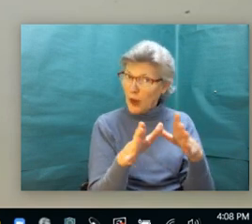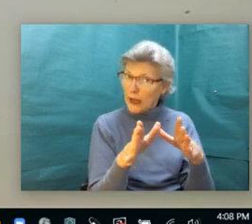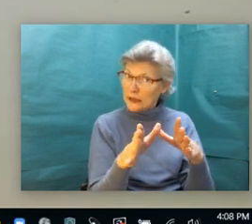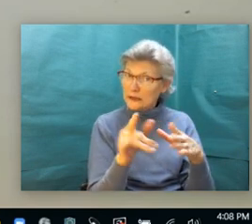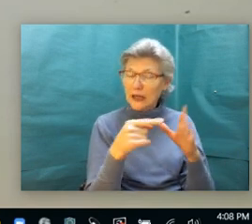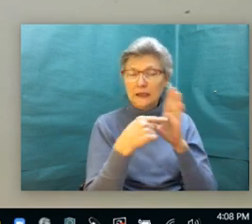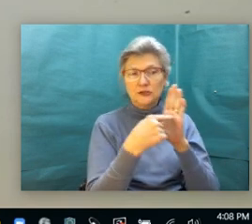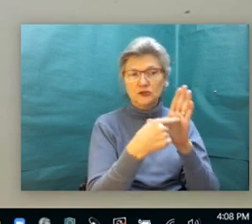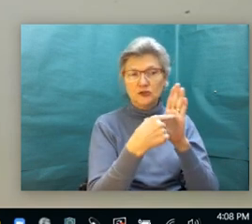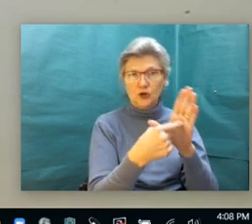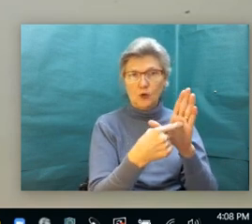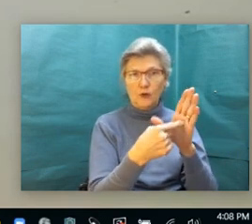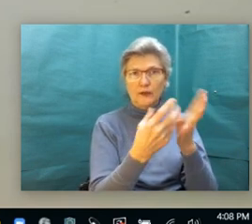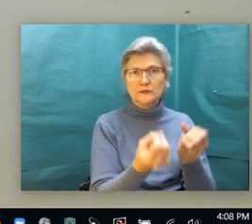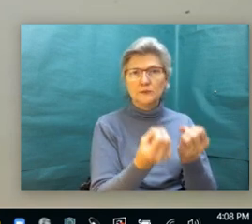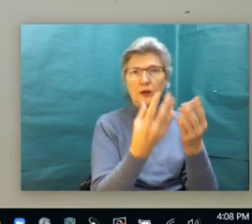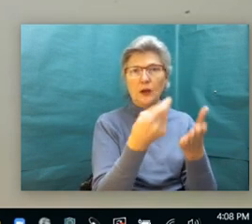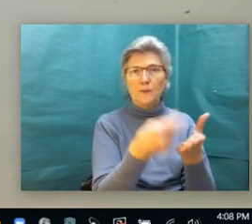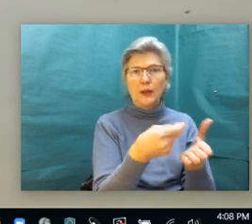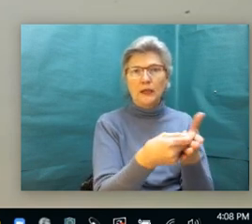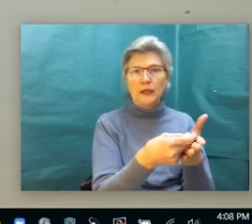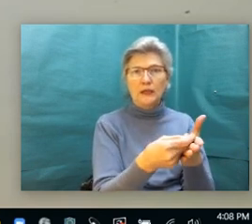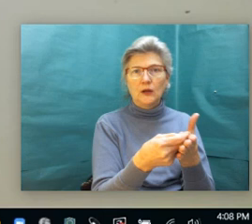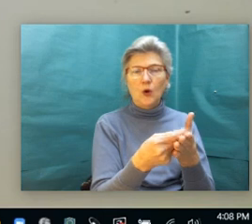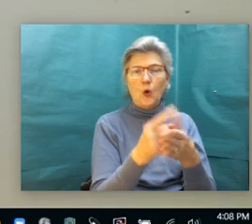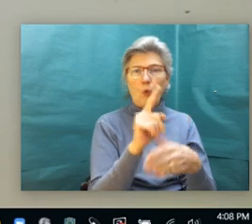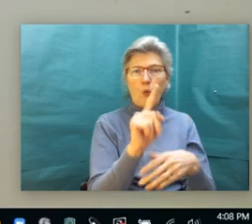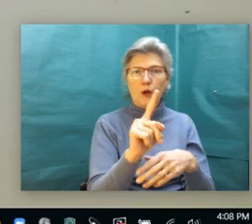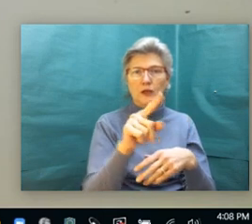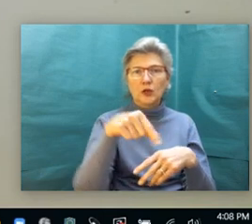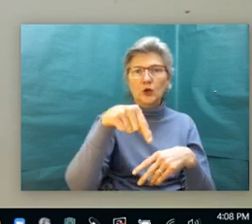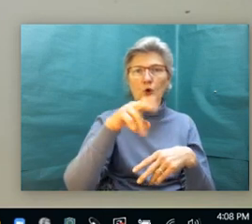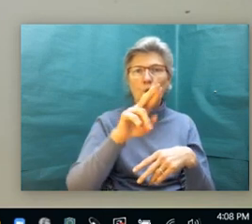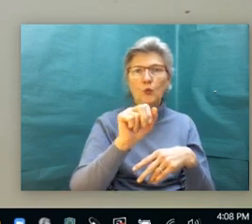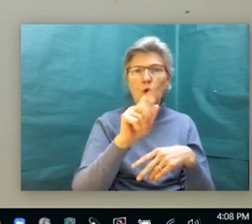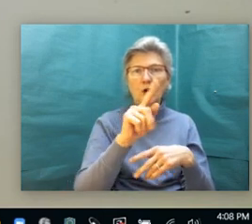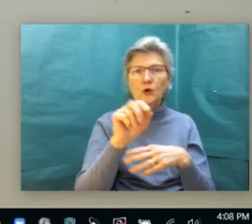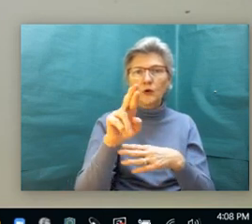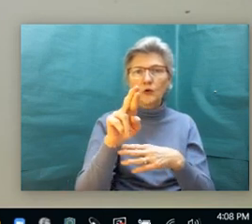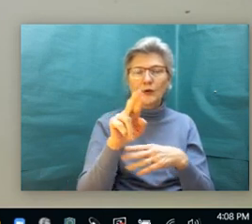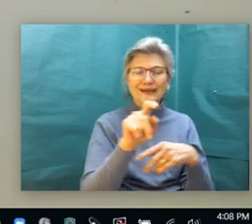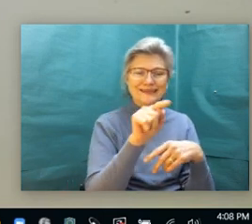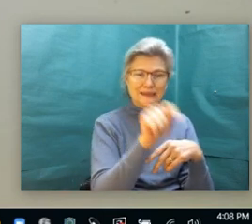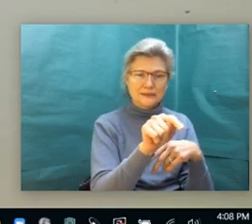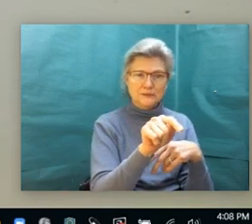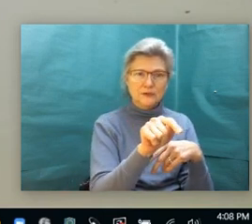can represent this amount of money, 1 quarter, in a decimal or in fractions.